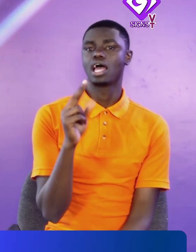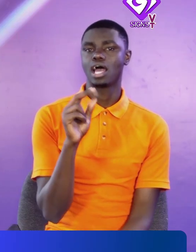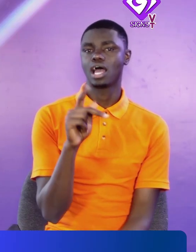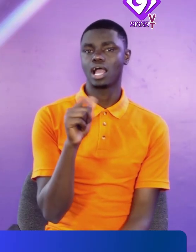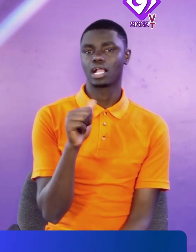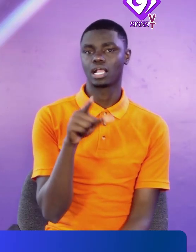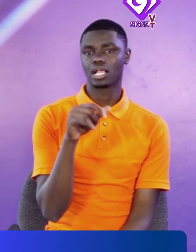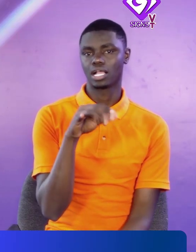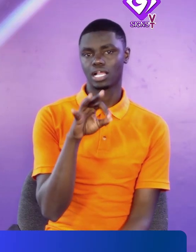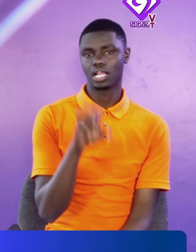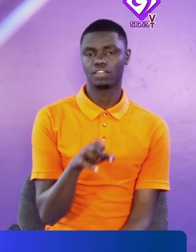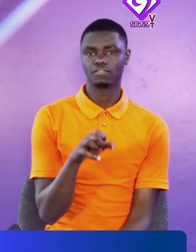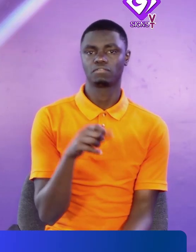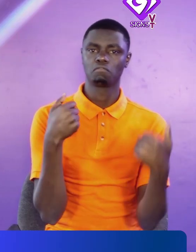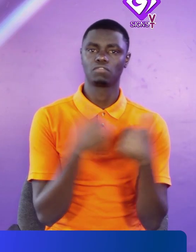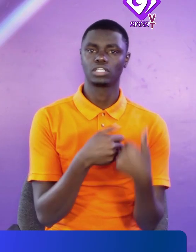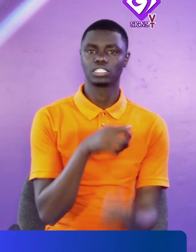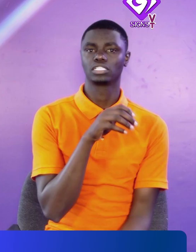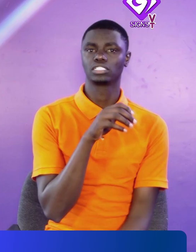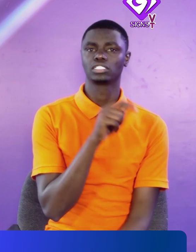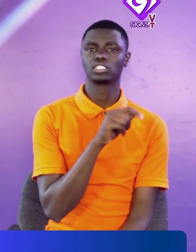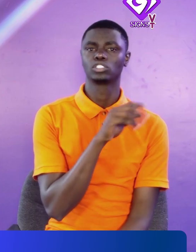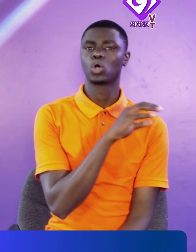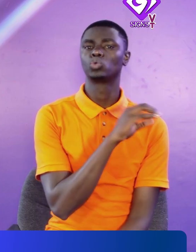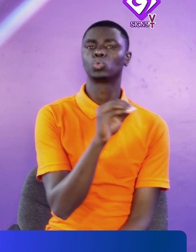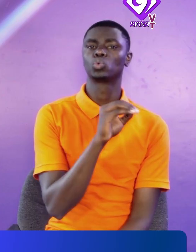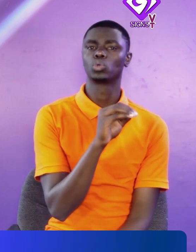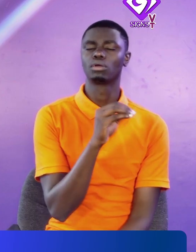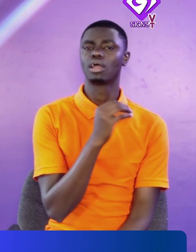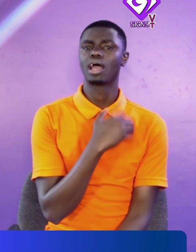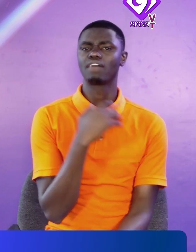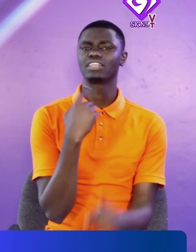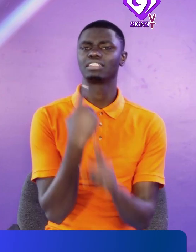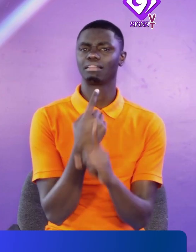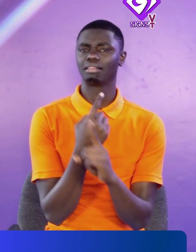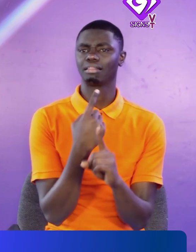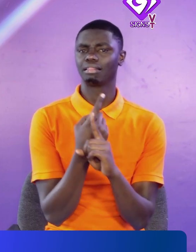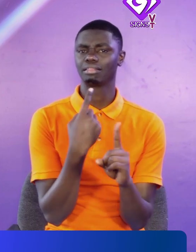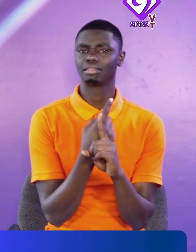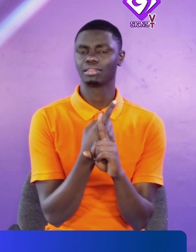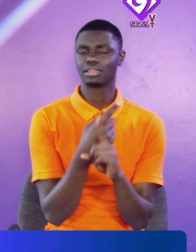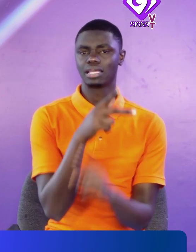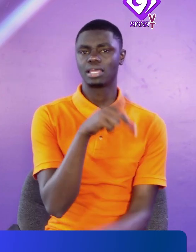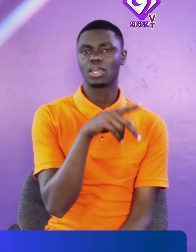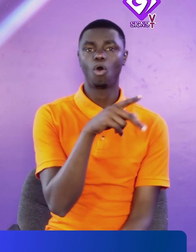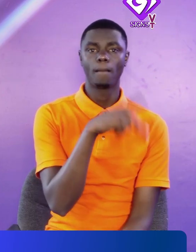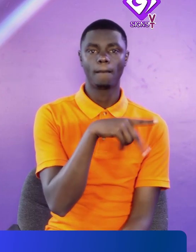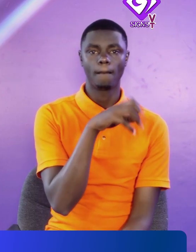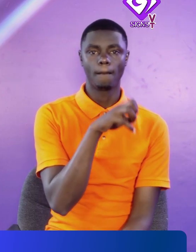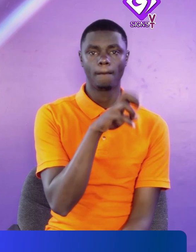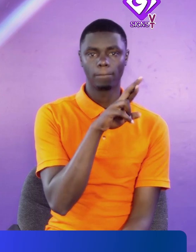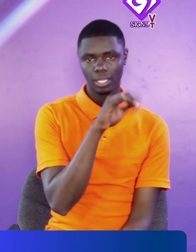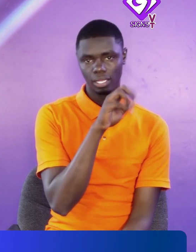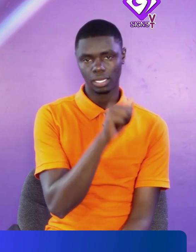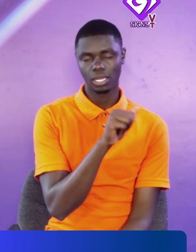2. Kwa nini ni 2? Kumekuwa na Magomed Ankalaev versus Alex Pereira 1. Hii ili happen March this